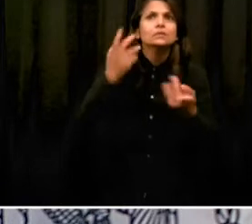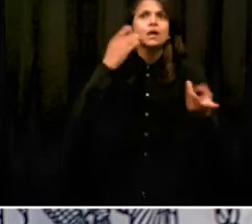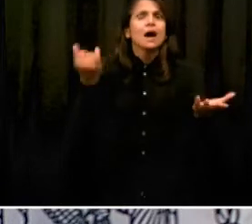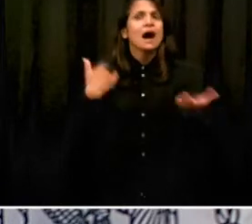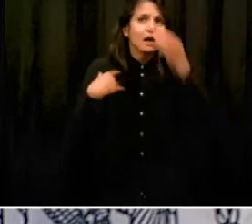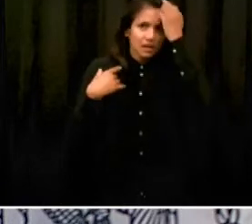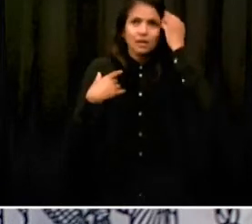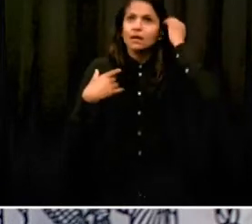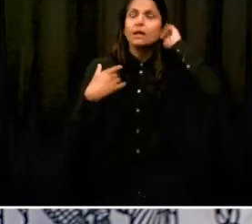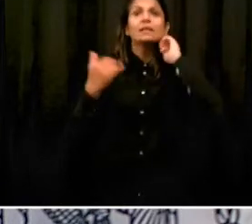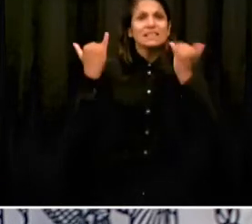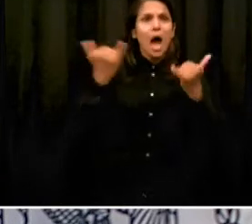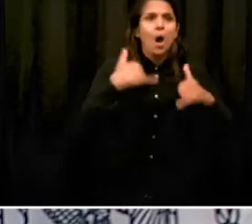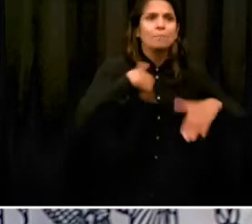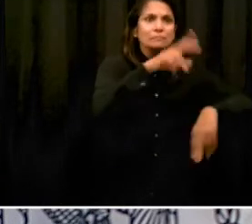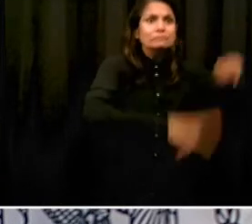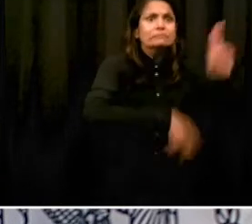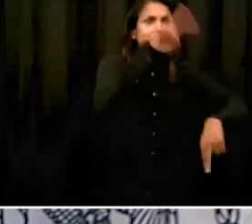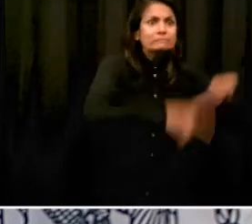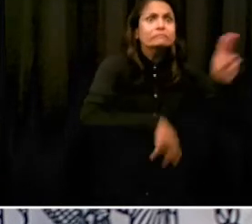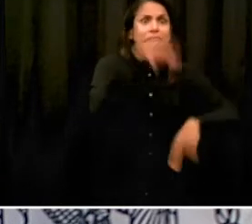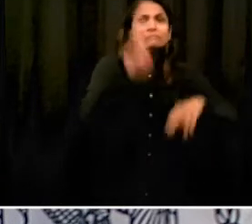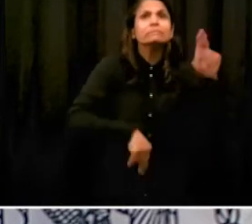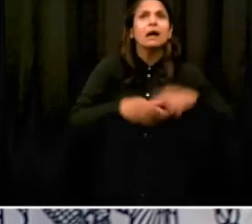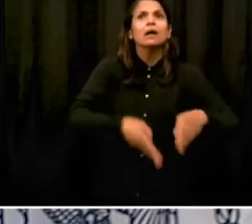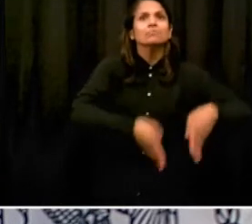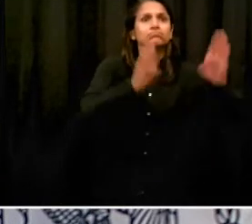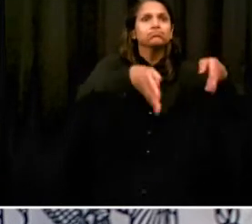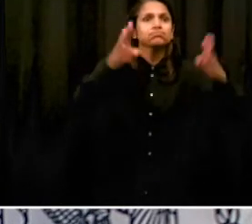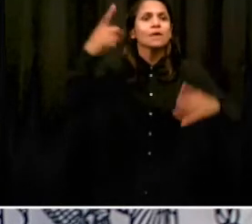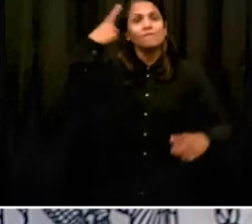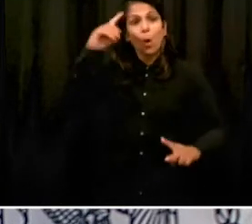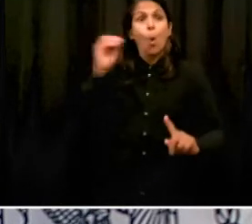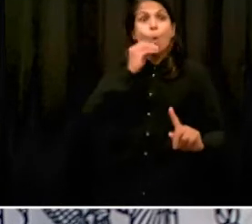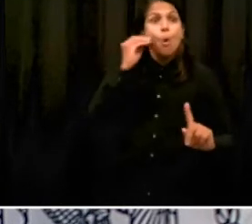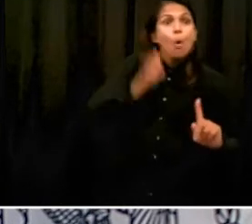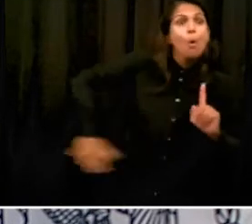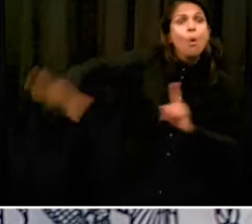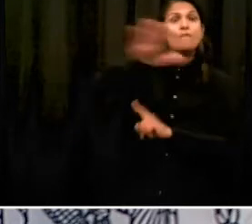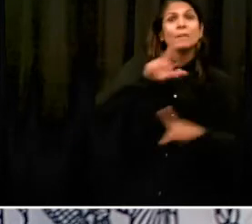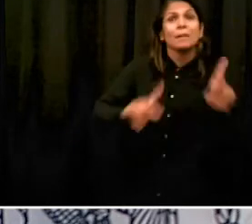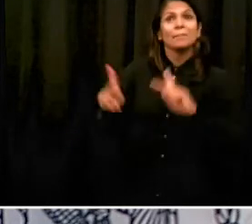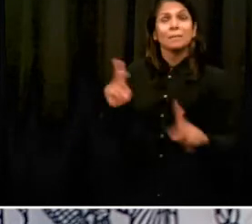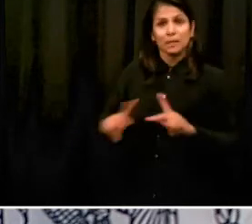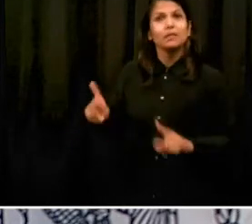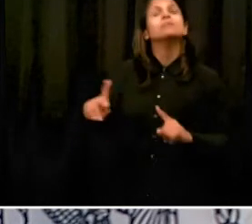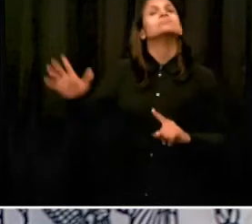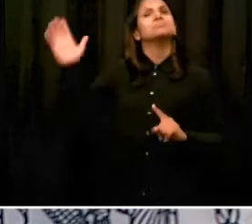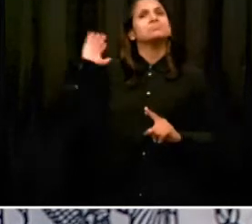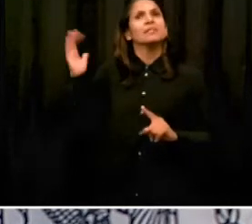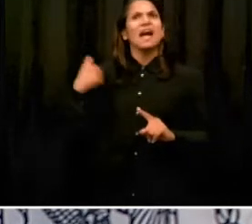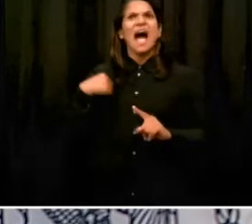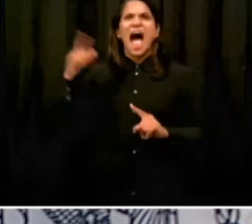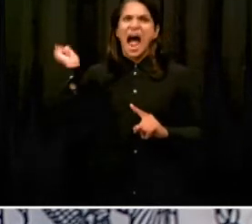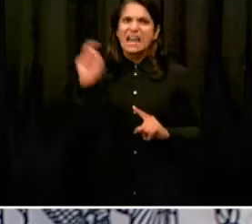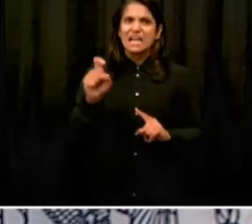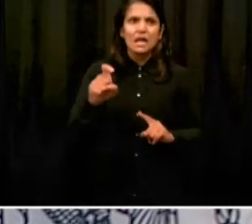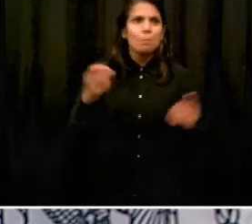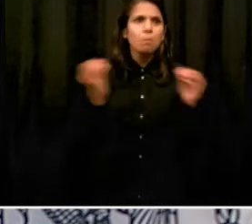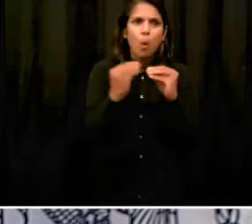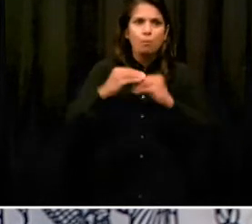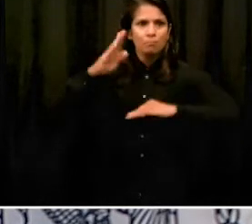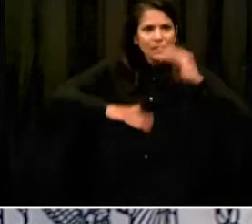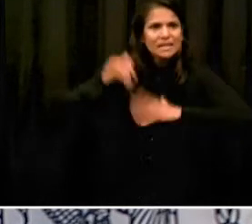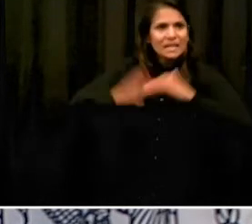that before. We need it. And I just don't agree entirely, obviously, with your characterization of the rezonings. I think